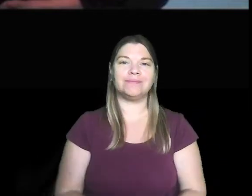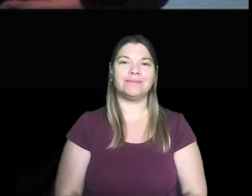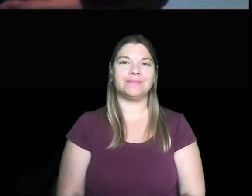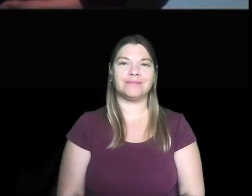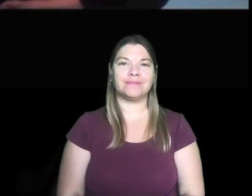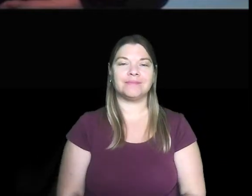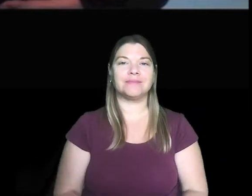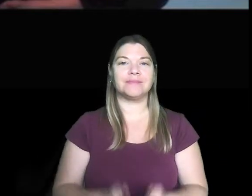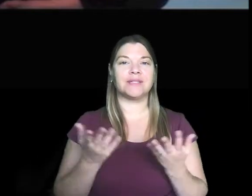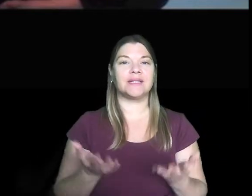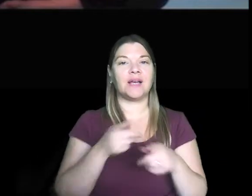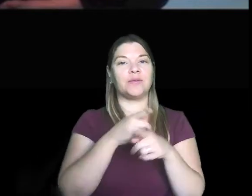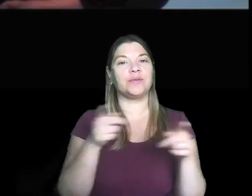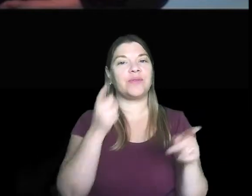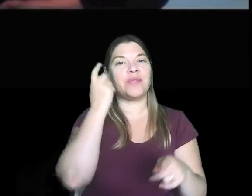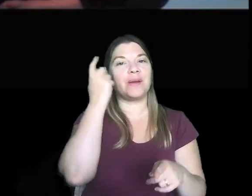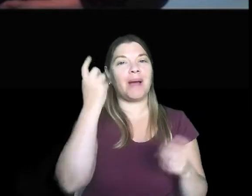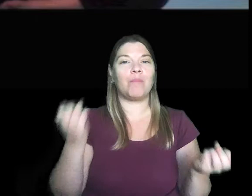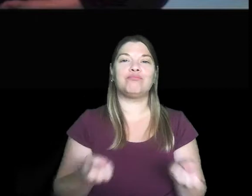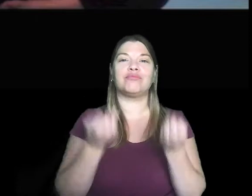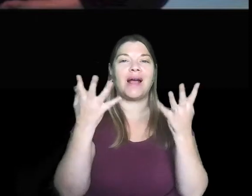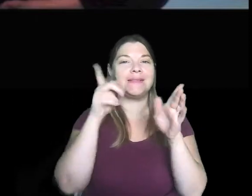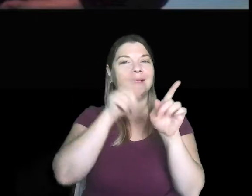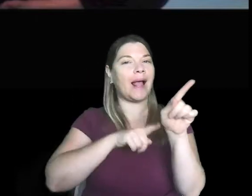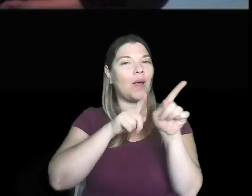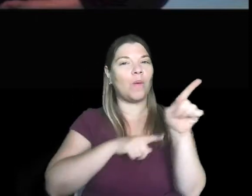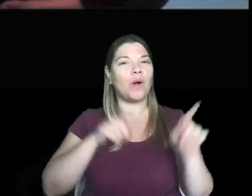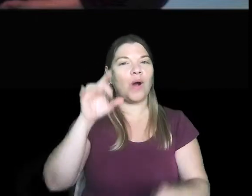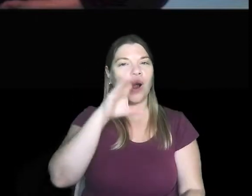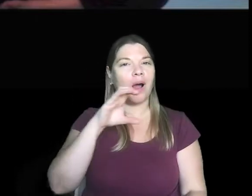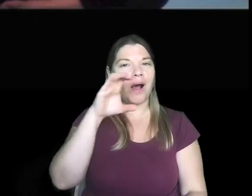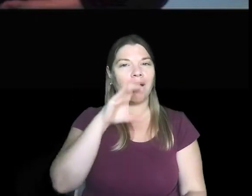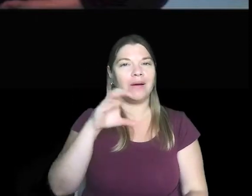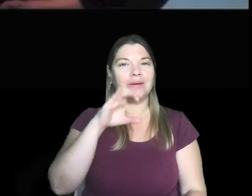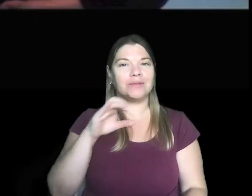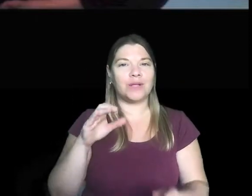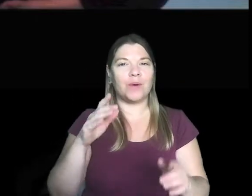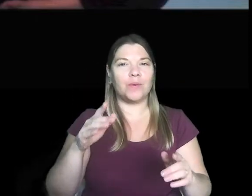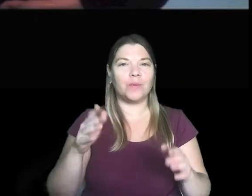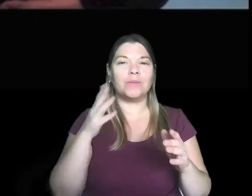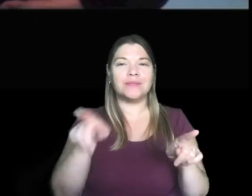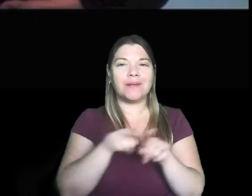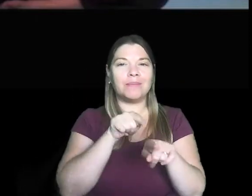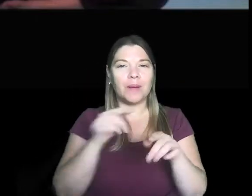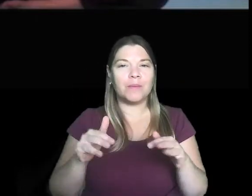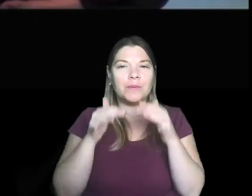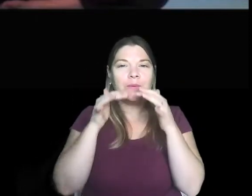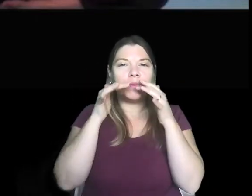Now think of a bright yellow. Let's inhale this.